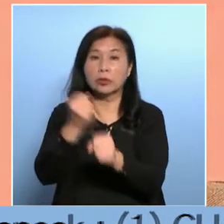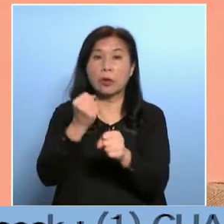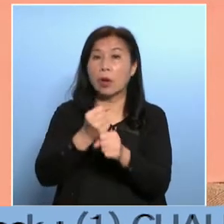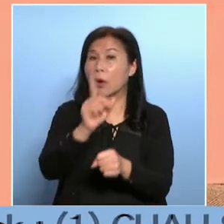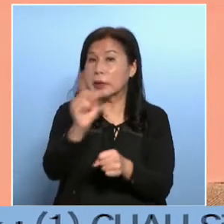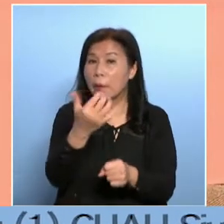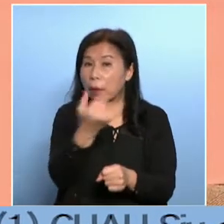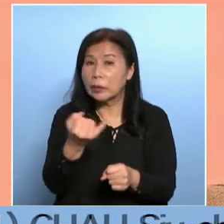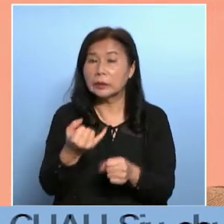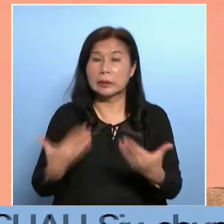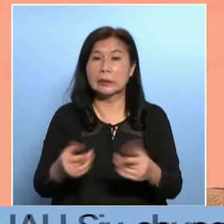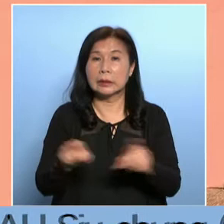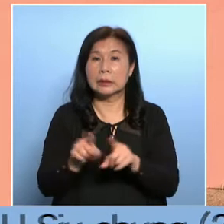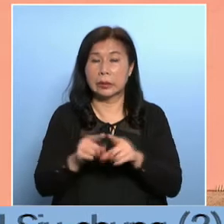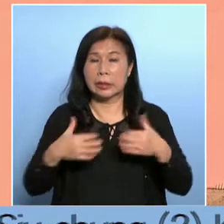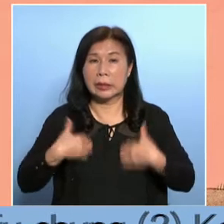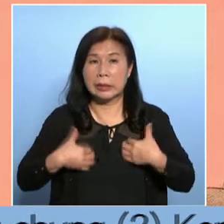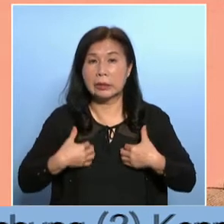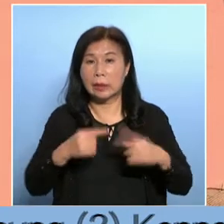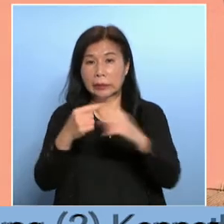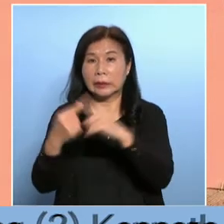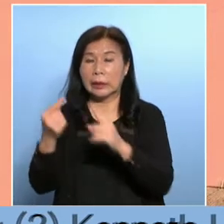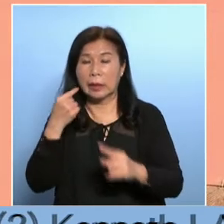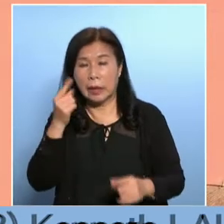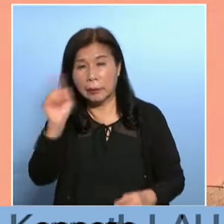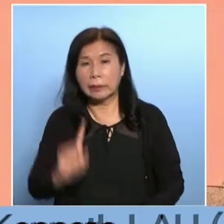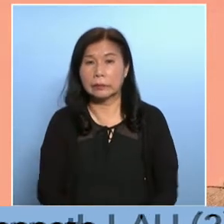talk about the progress of the five task force just formed.